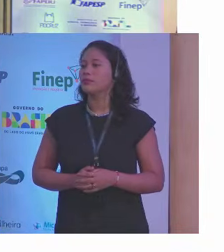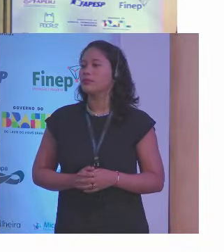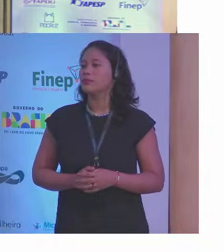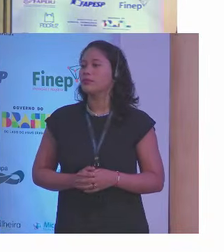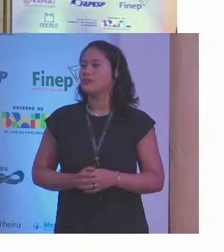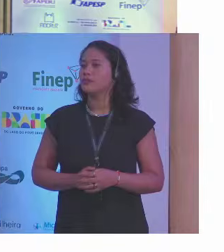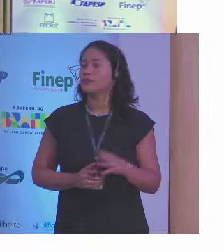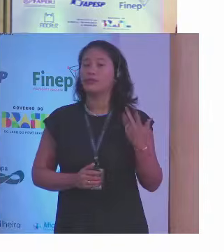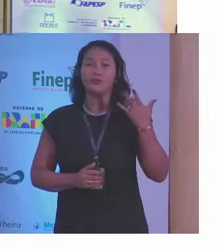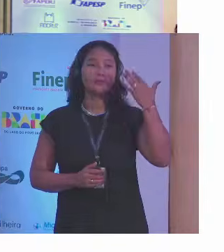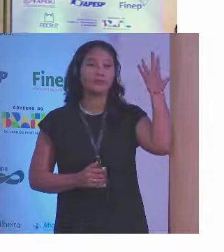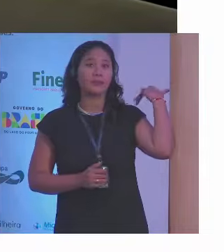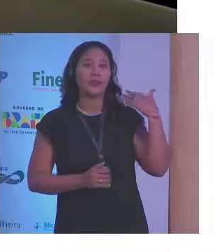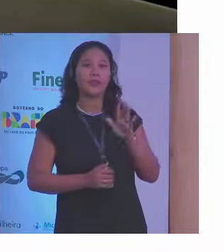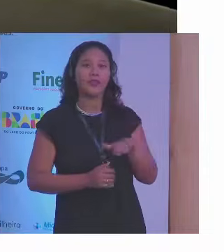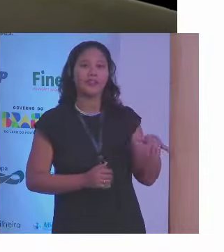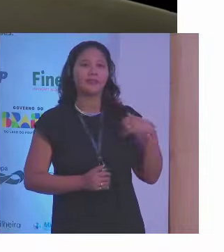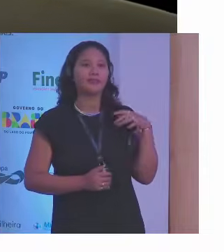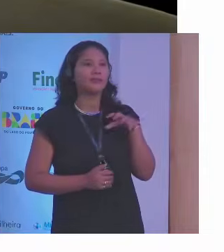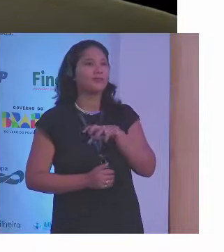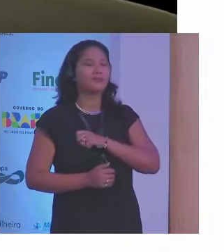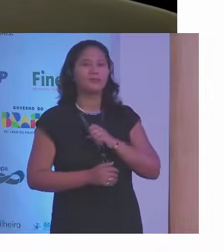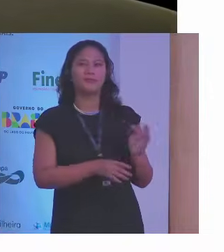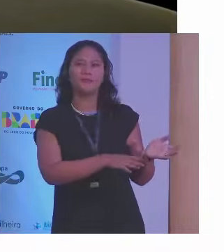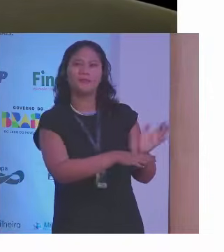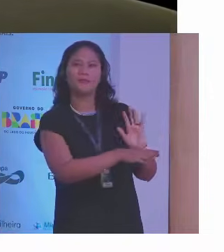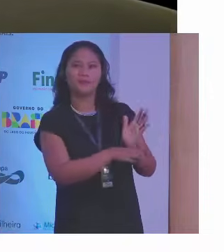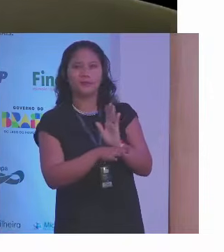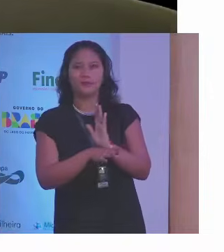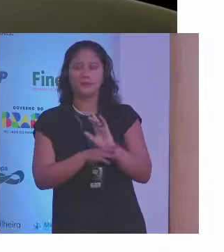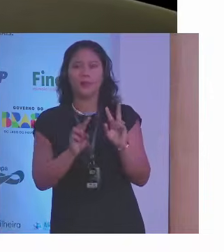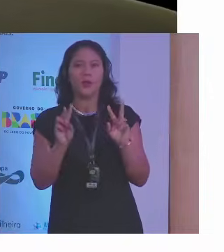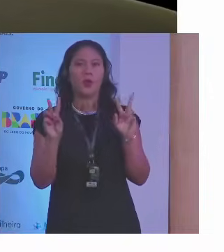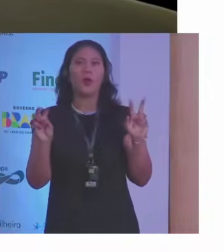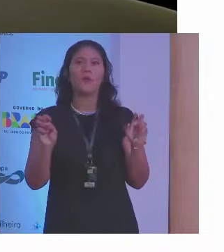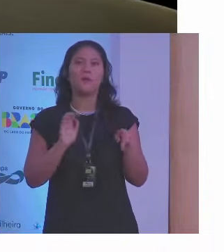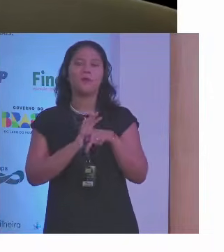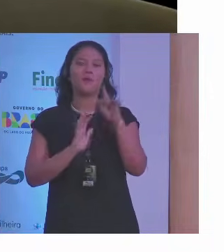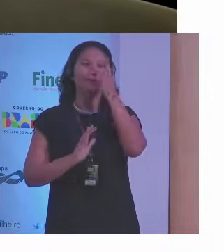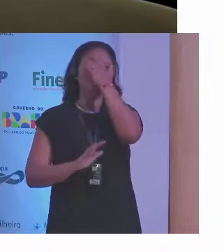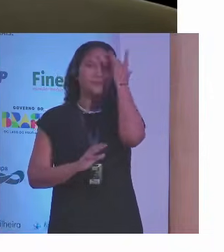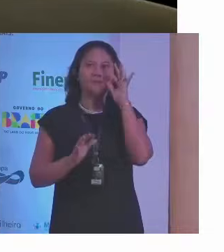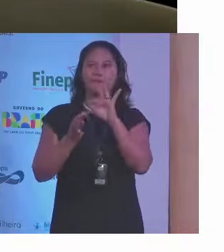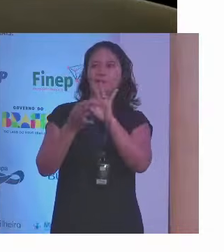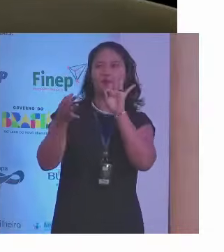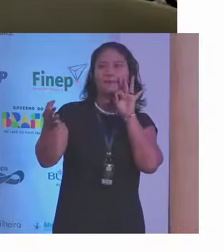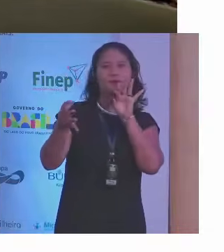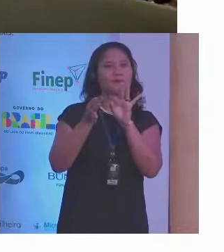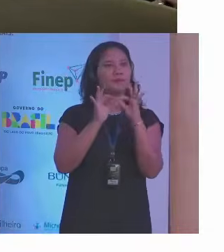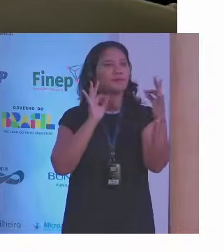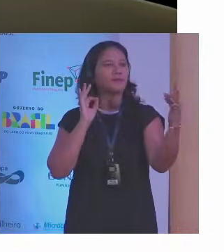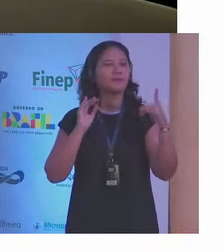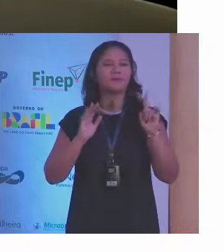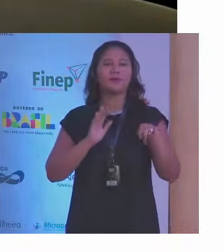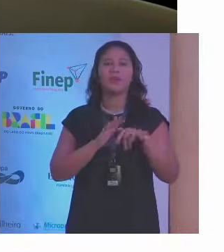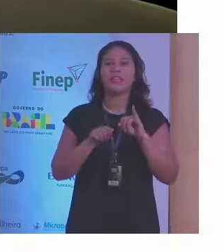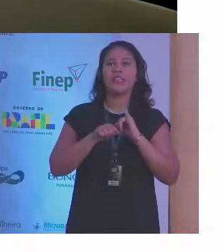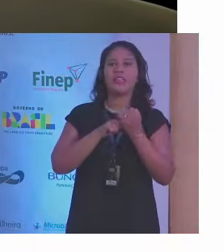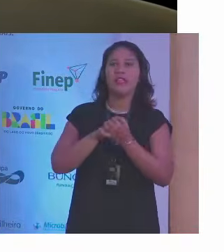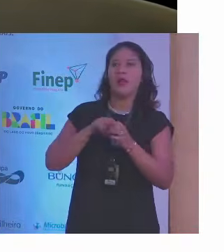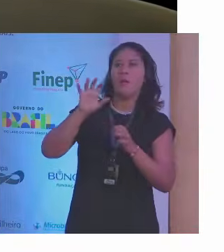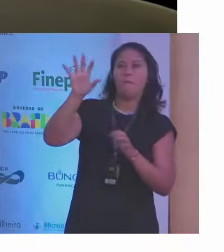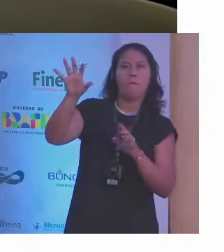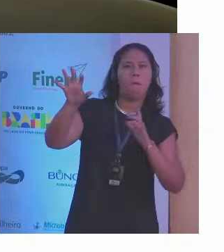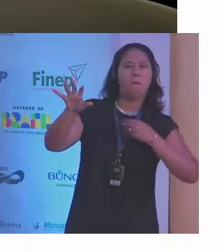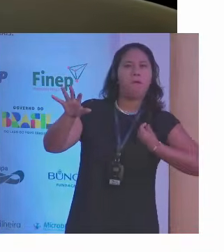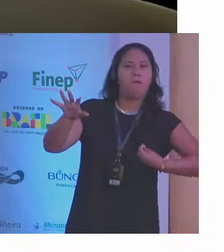about castaway person isolated lost in an isolated island, throwing a